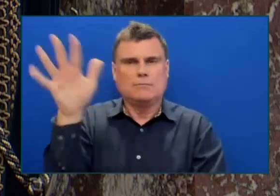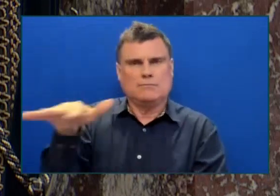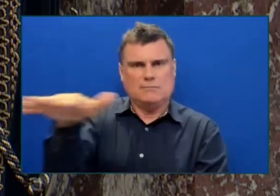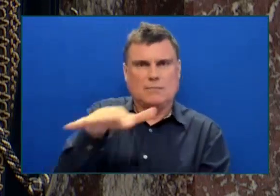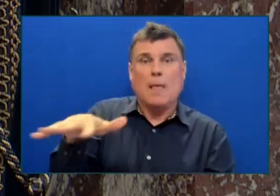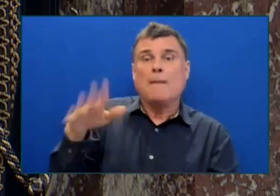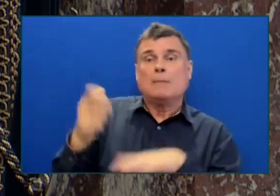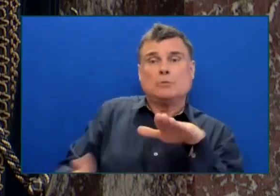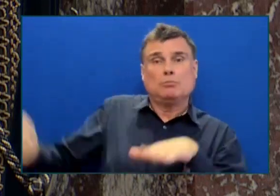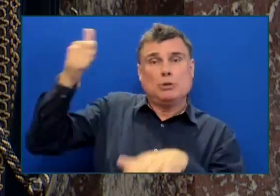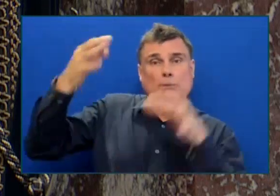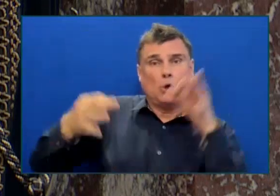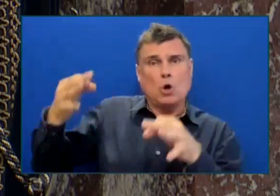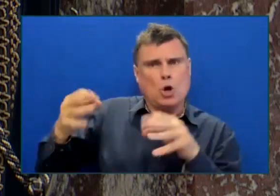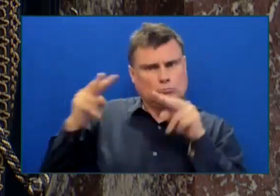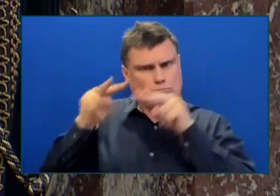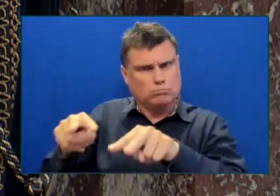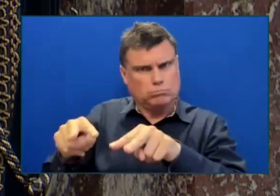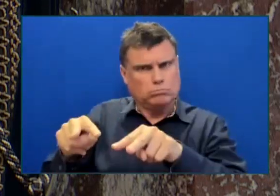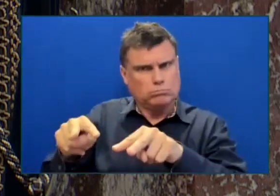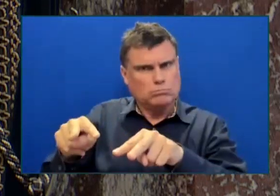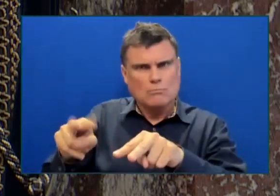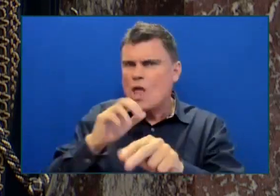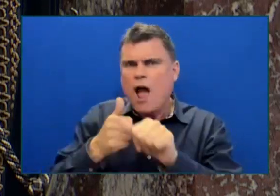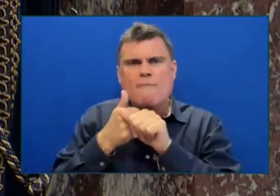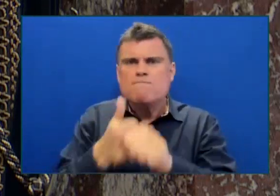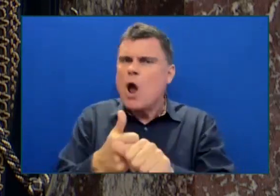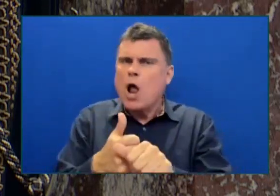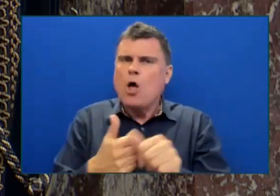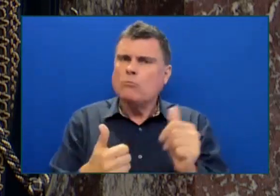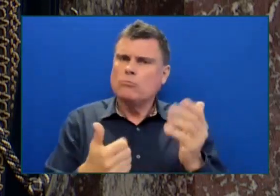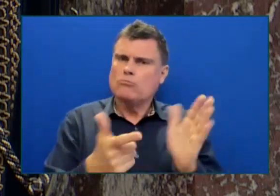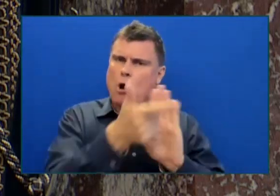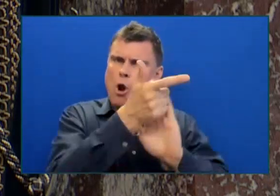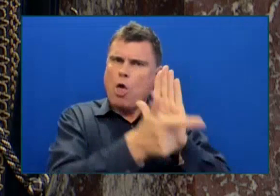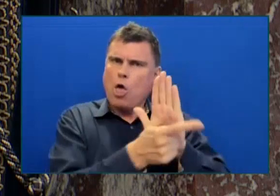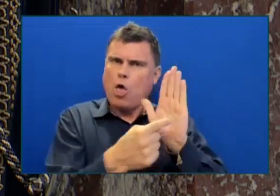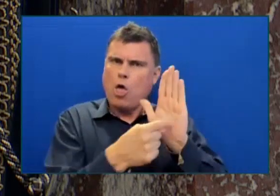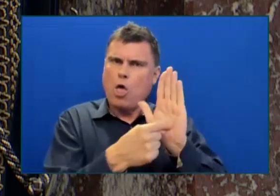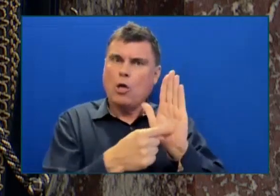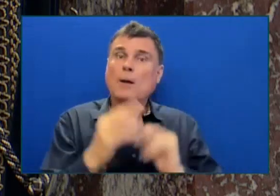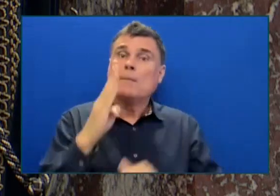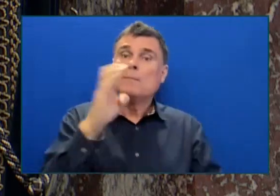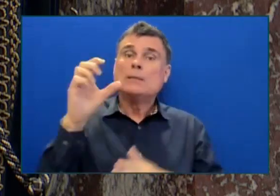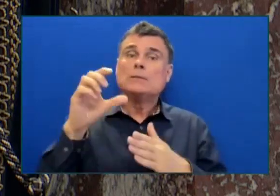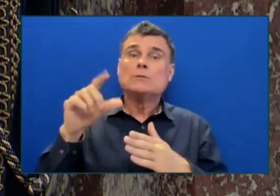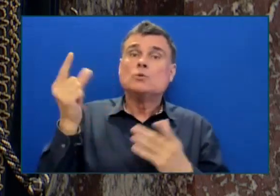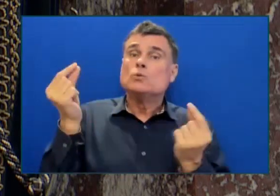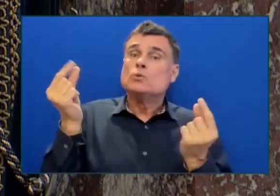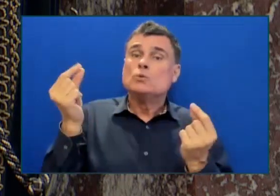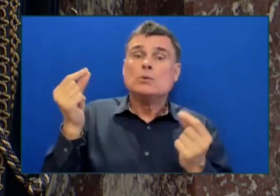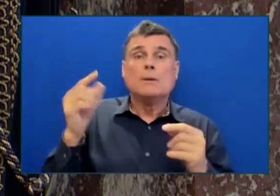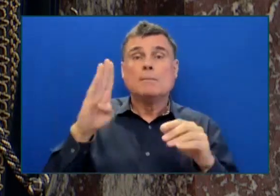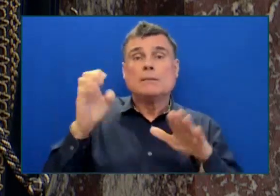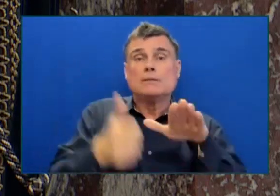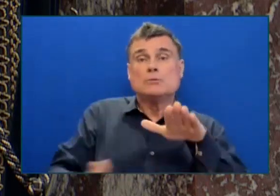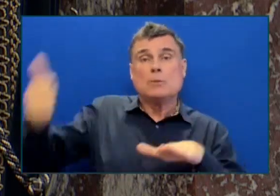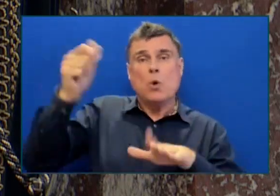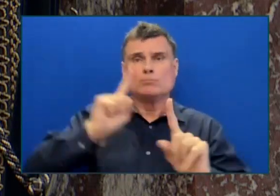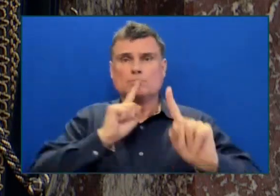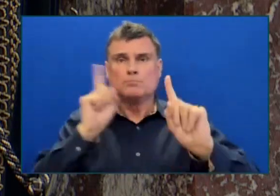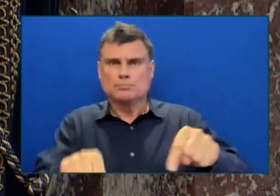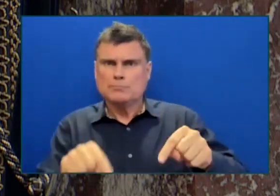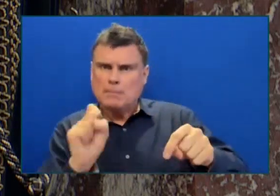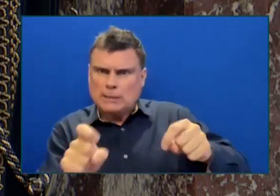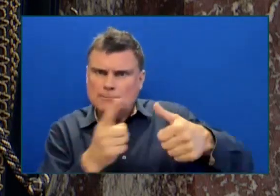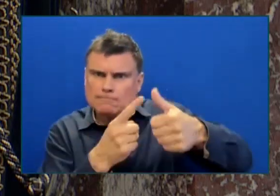for a healthy democracy, but despite warnings from our highest court, police forces continue to restrict media and hope to get away with it. My question, Mr. Speaker,